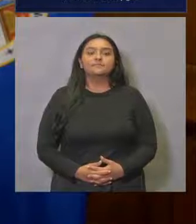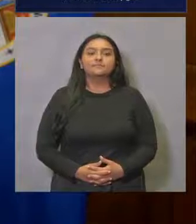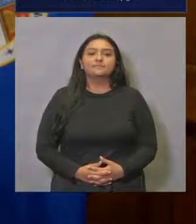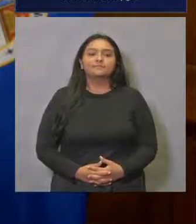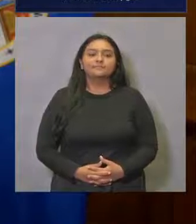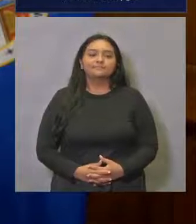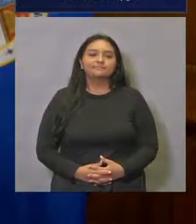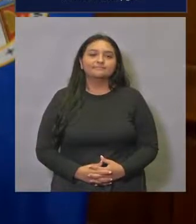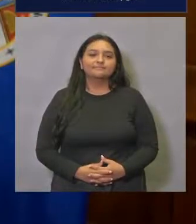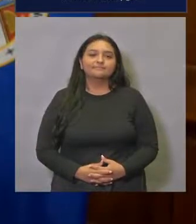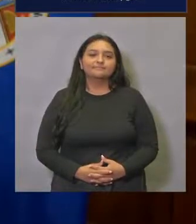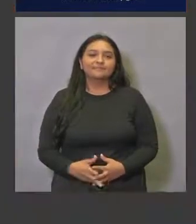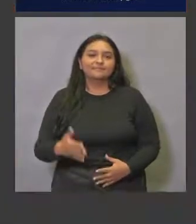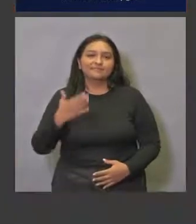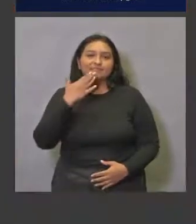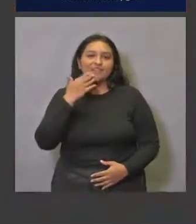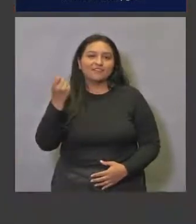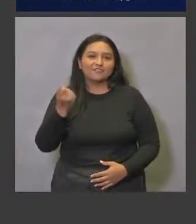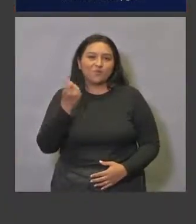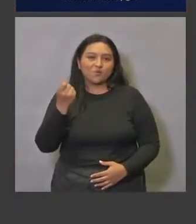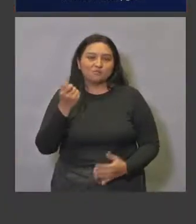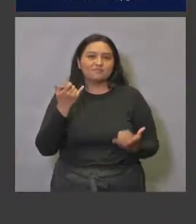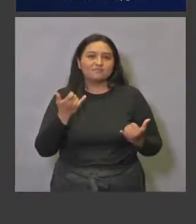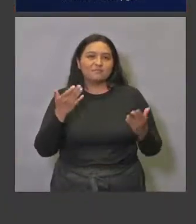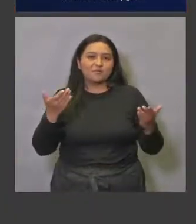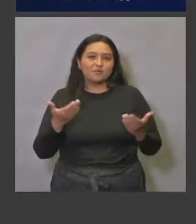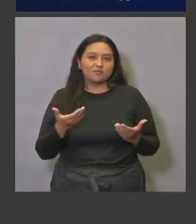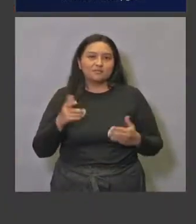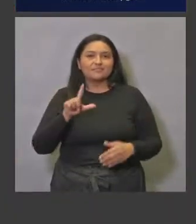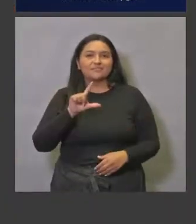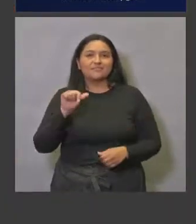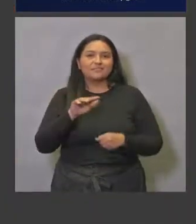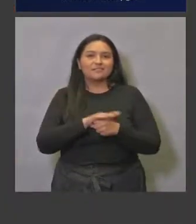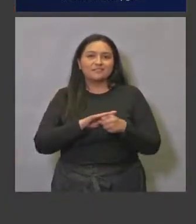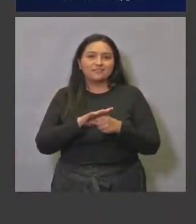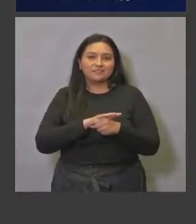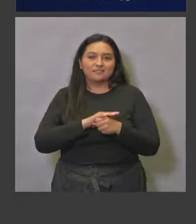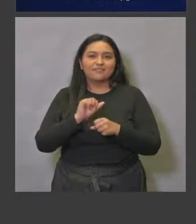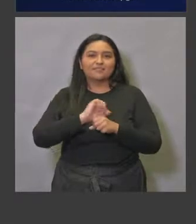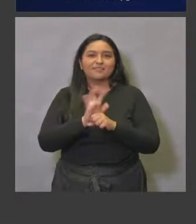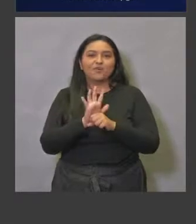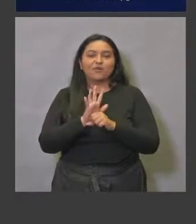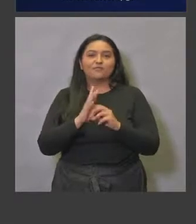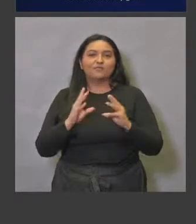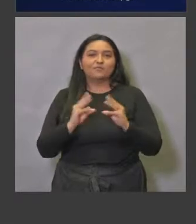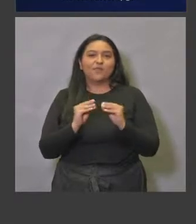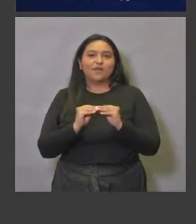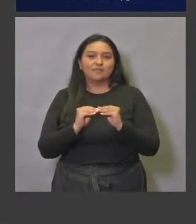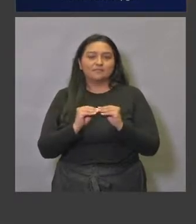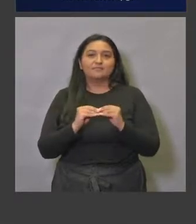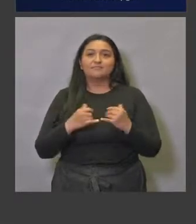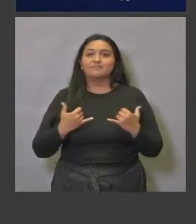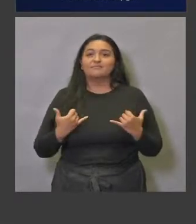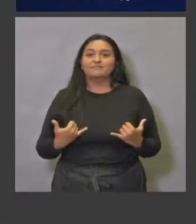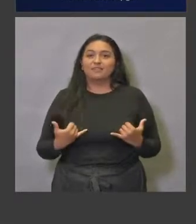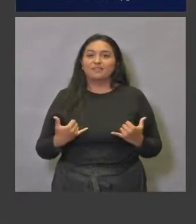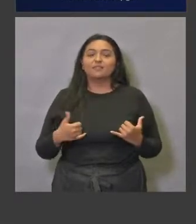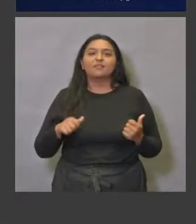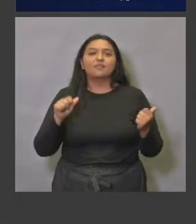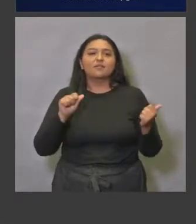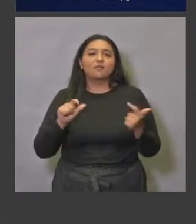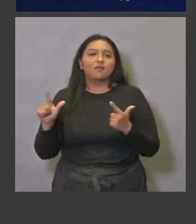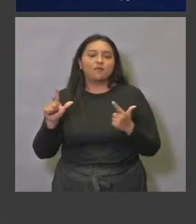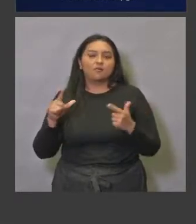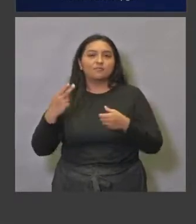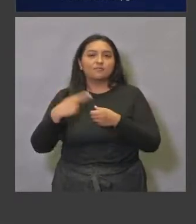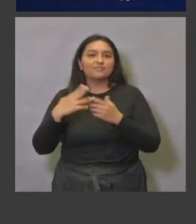Thank you for standing by. Welcome to the LA County COVID-19 virtual press conference. At this time, all participants are in a